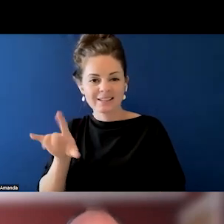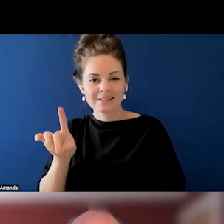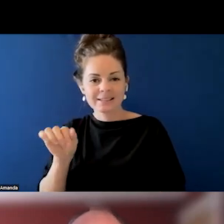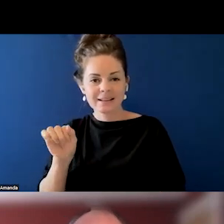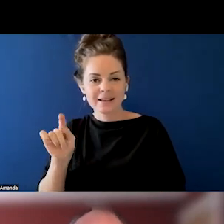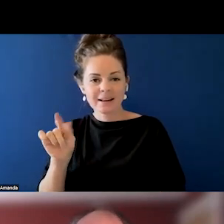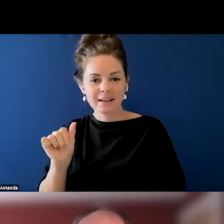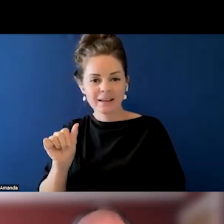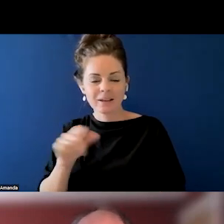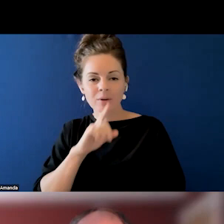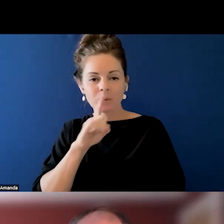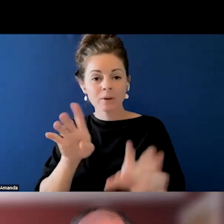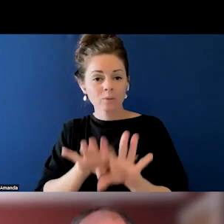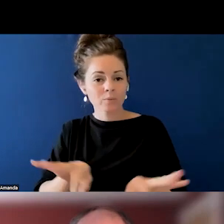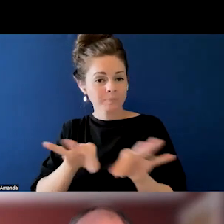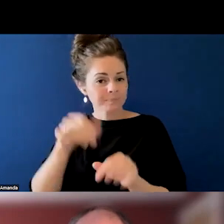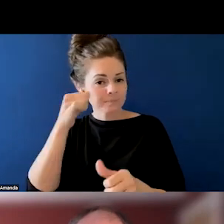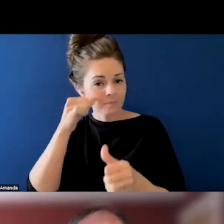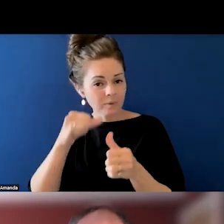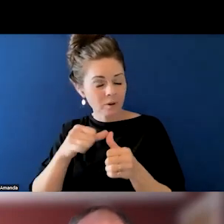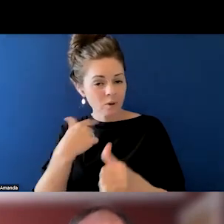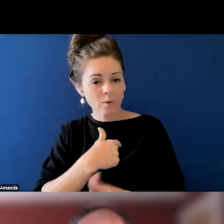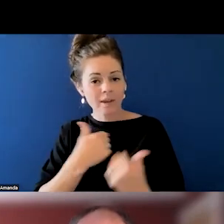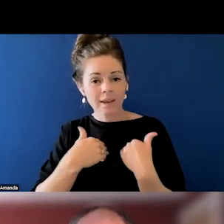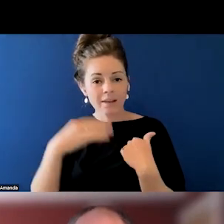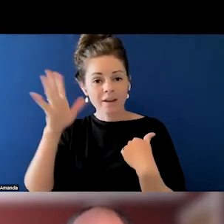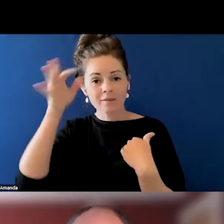mind that we have a federal law in HIPAA,